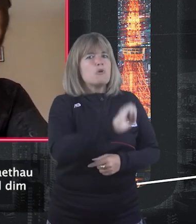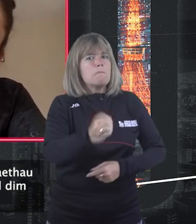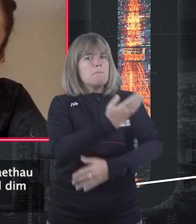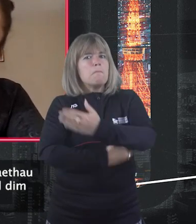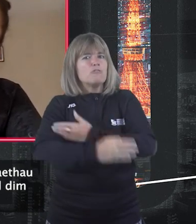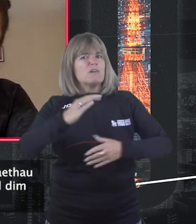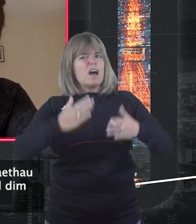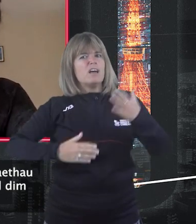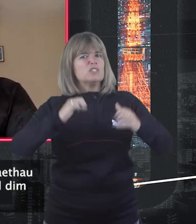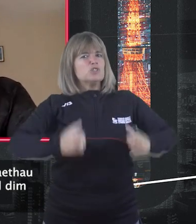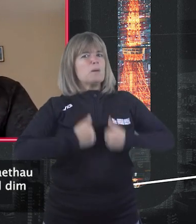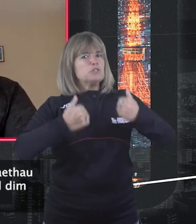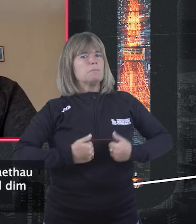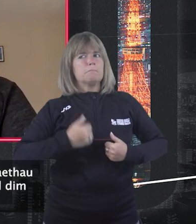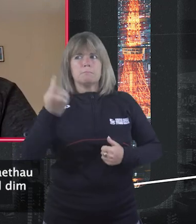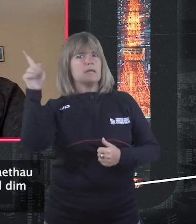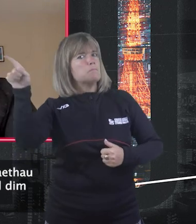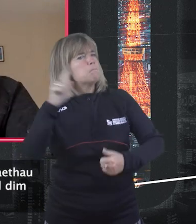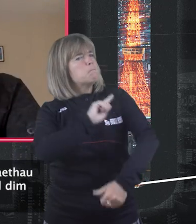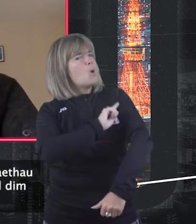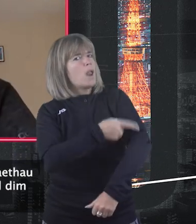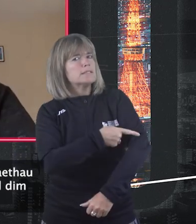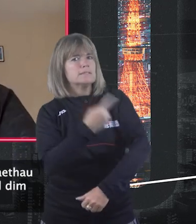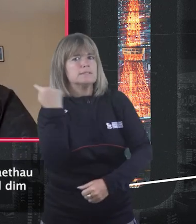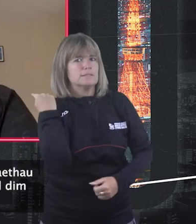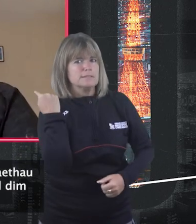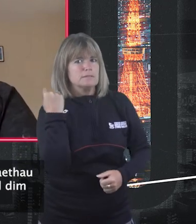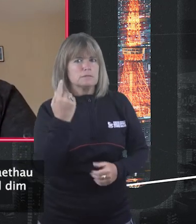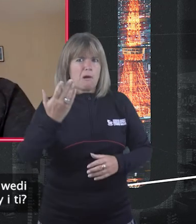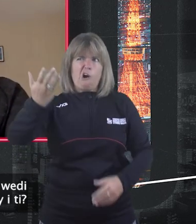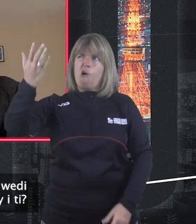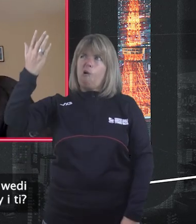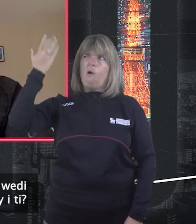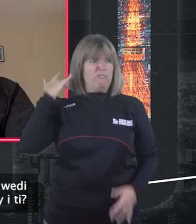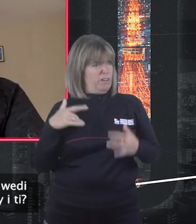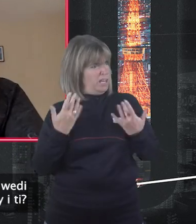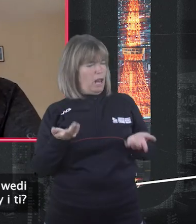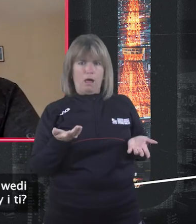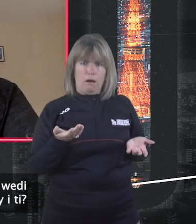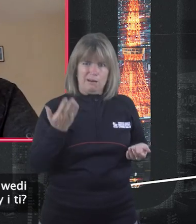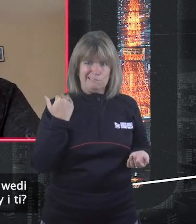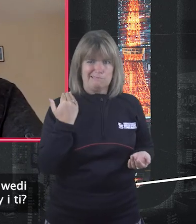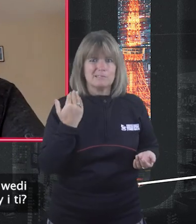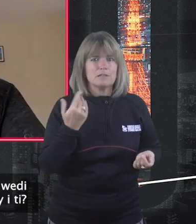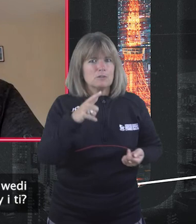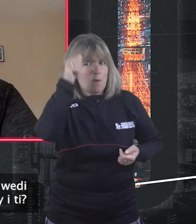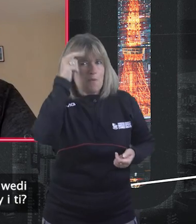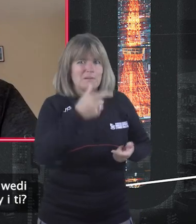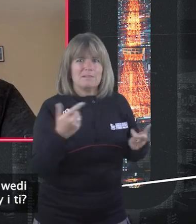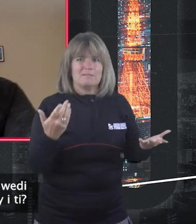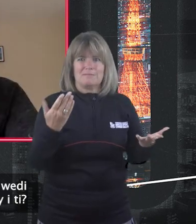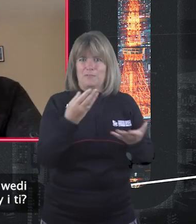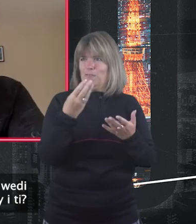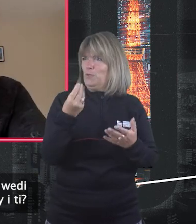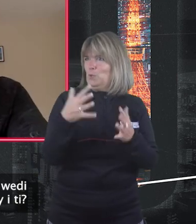in Poland, which seems an age ago now, but you know, it was only a couple of weeks ago. How wonderful was it to